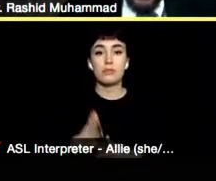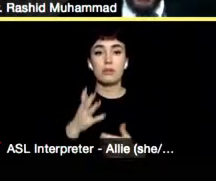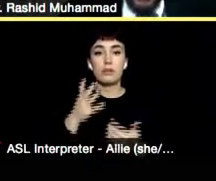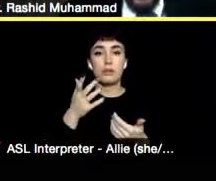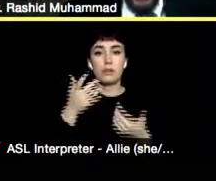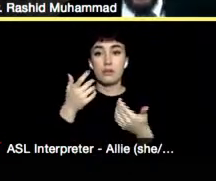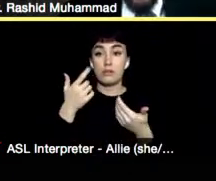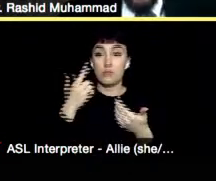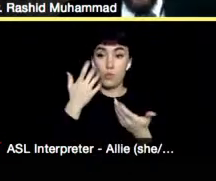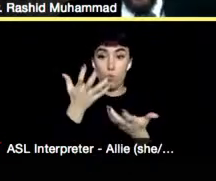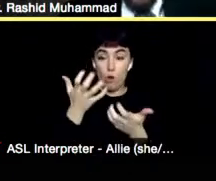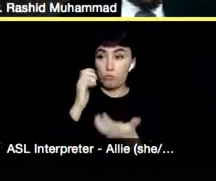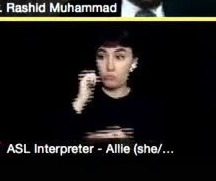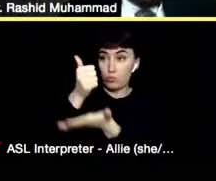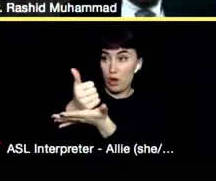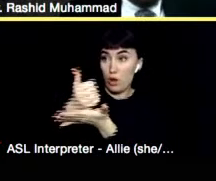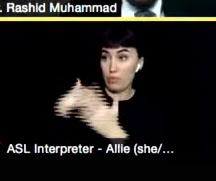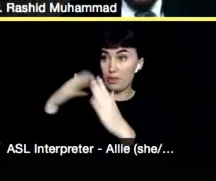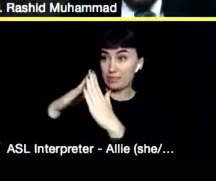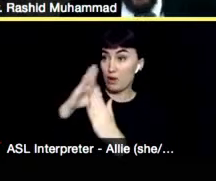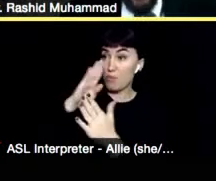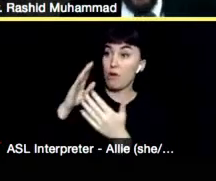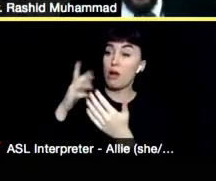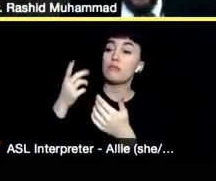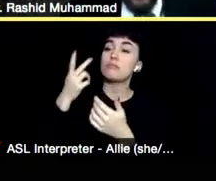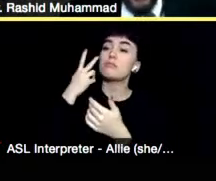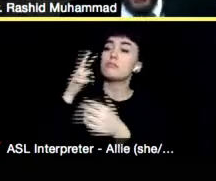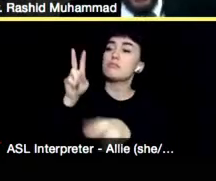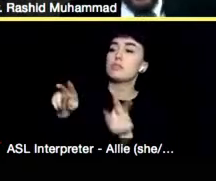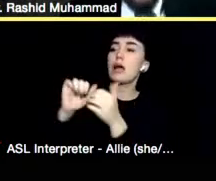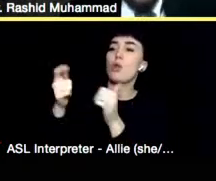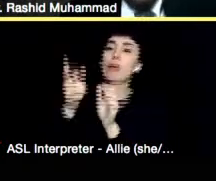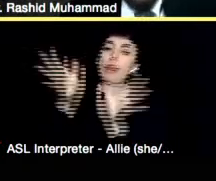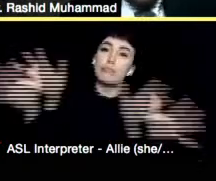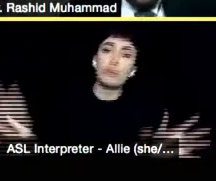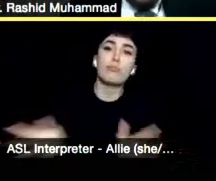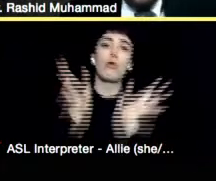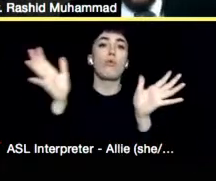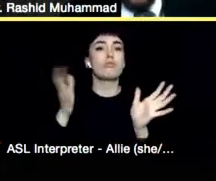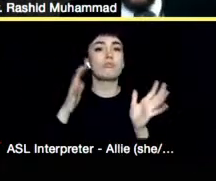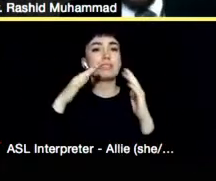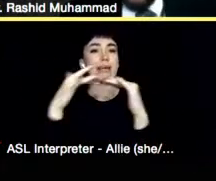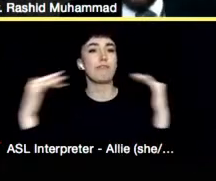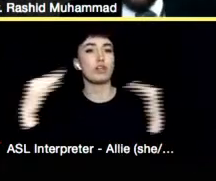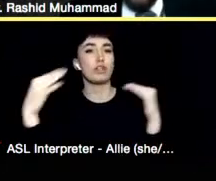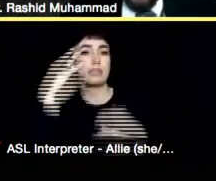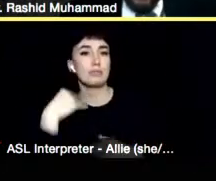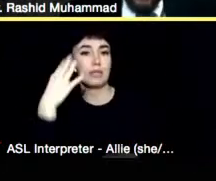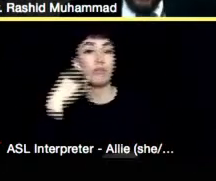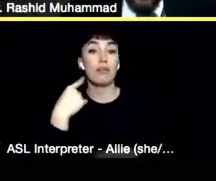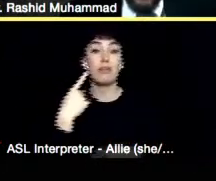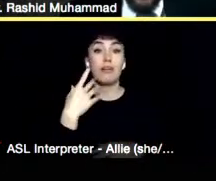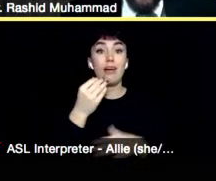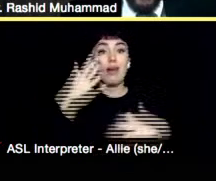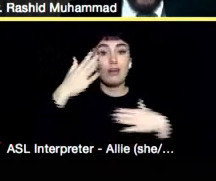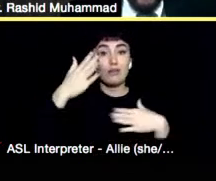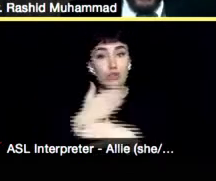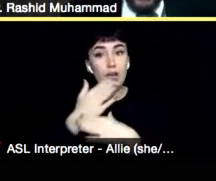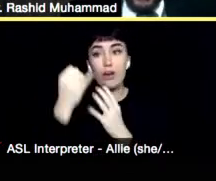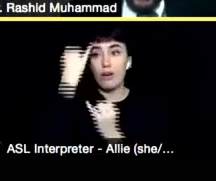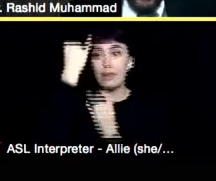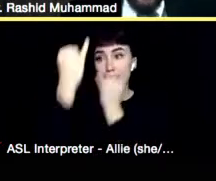of Brighton see how it promotes diverse experiences and also shares ideas and celebrates our